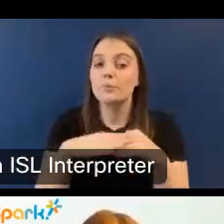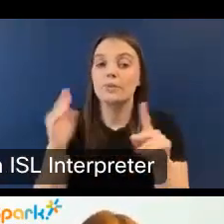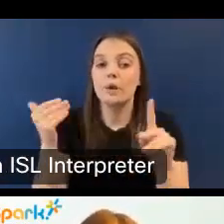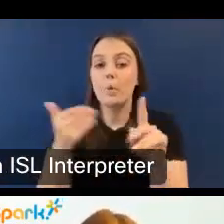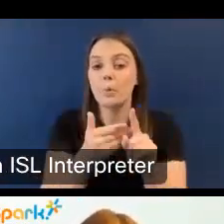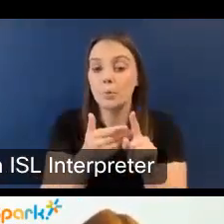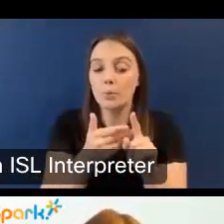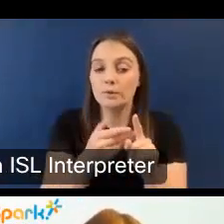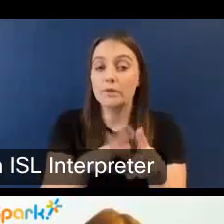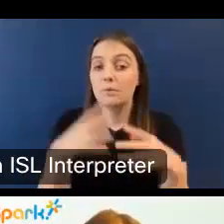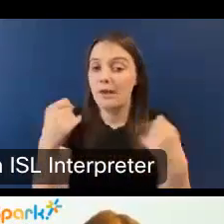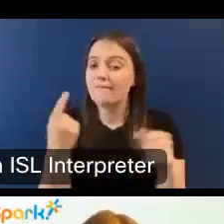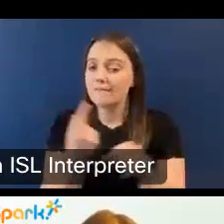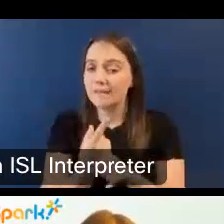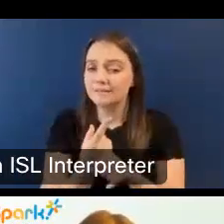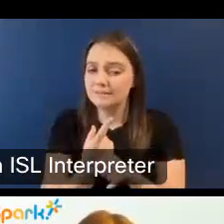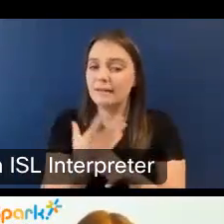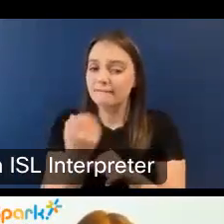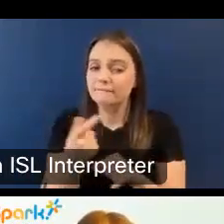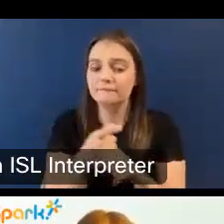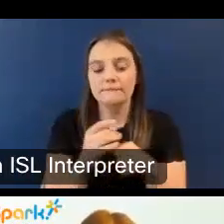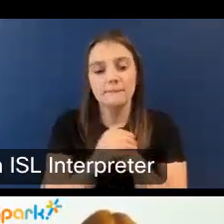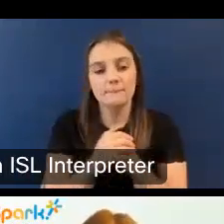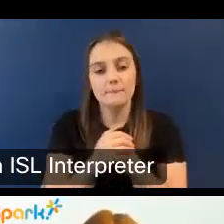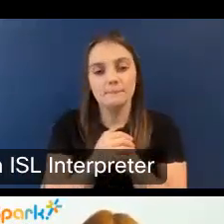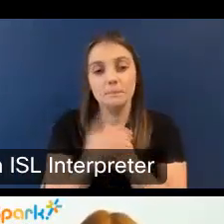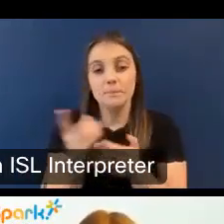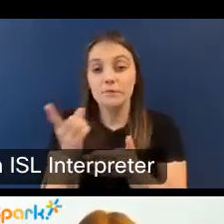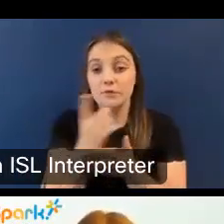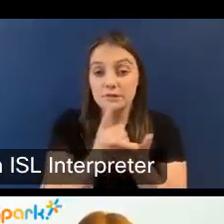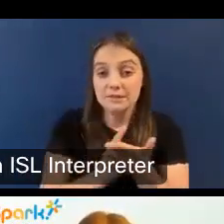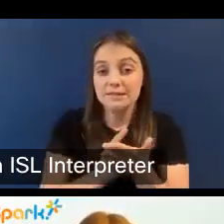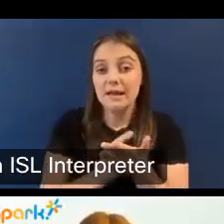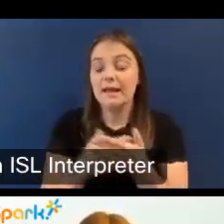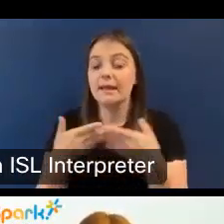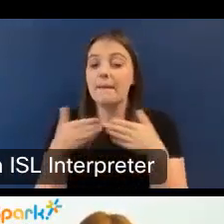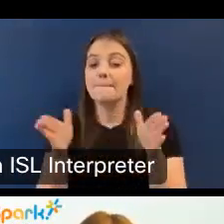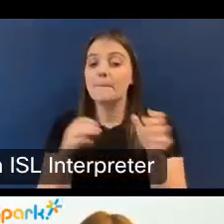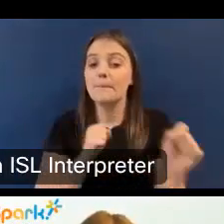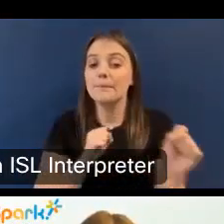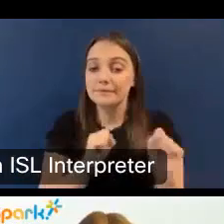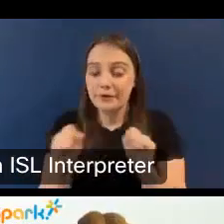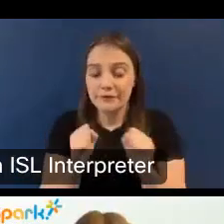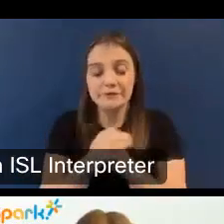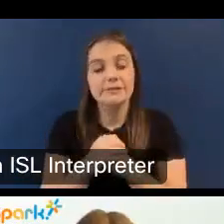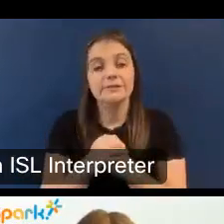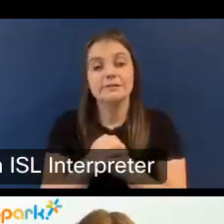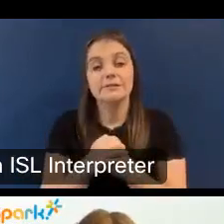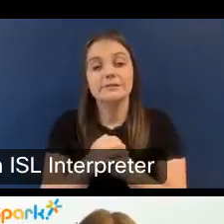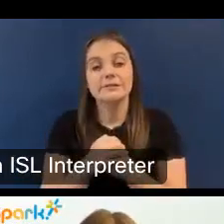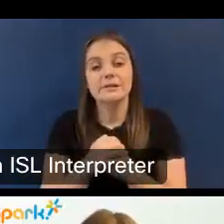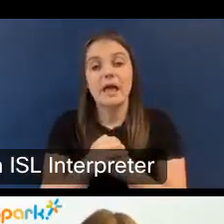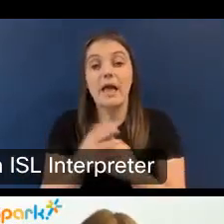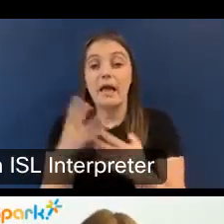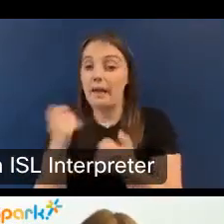we do have that, as you can see, on the designing our public services, and as well as in the person-centered approach,